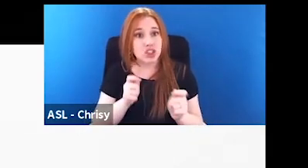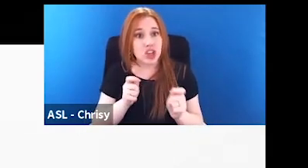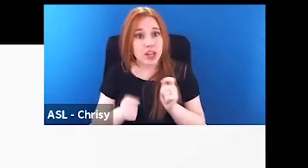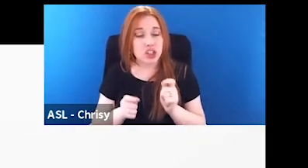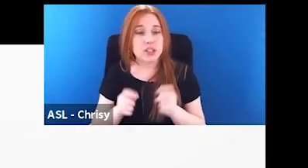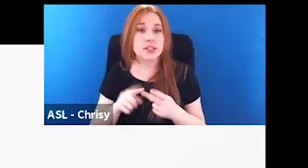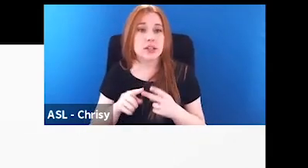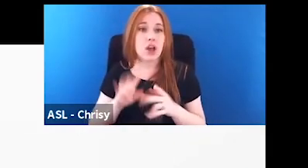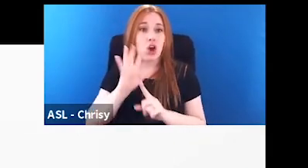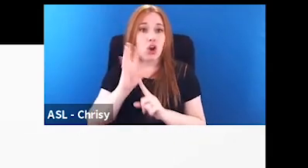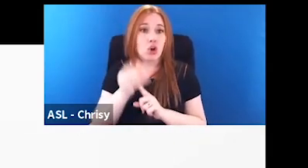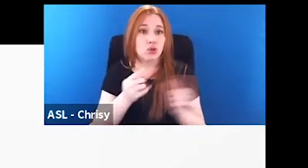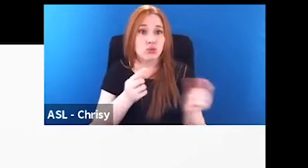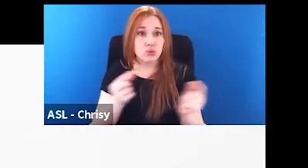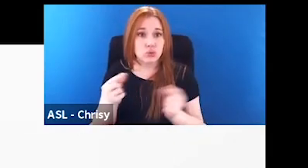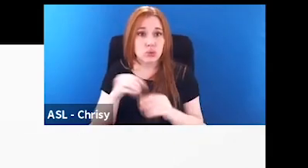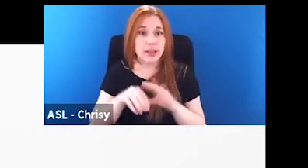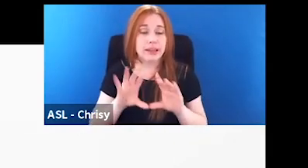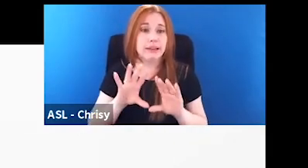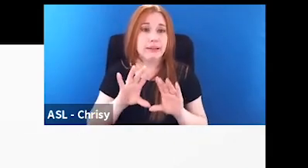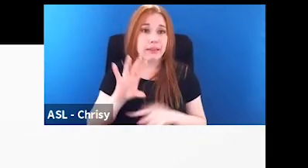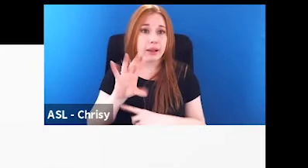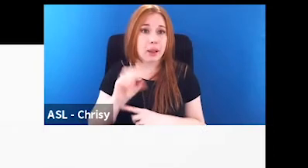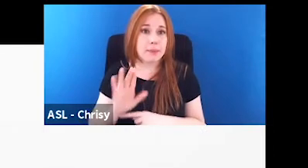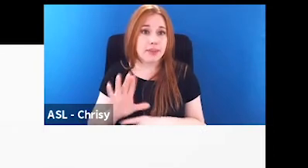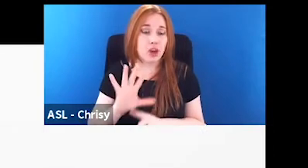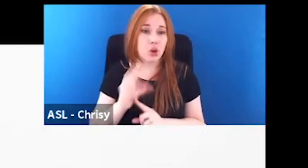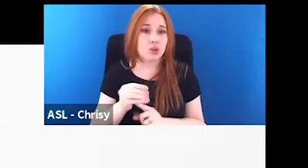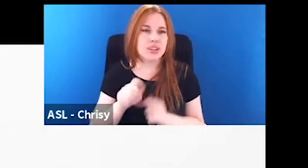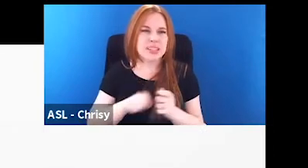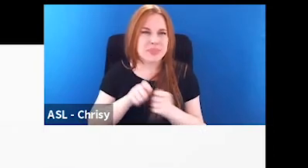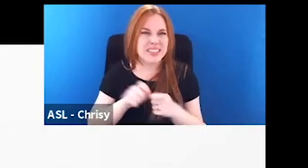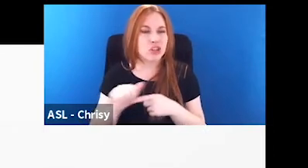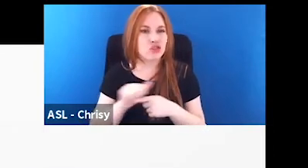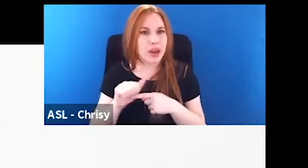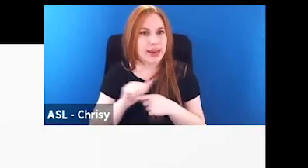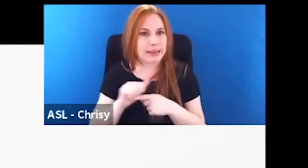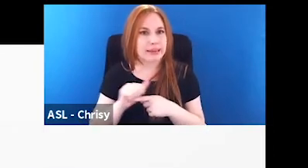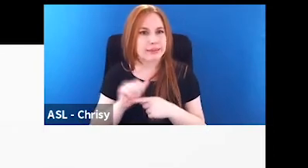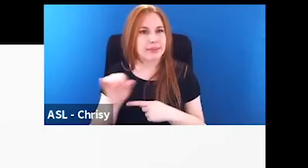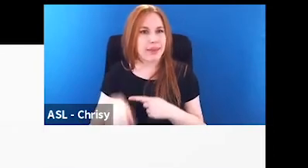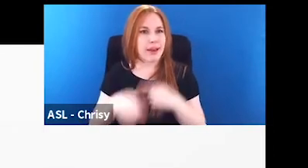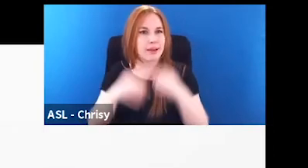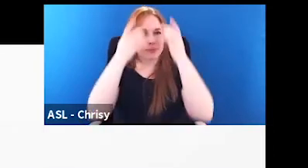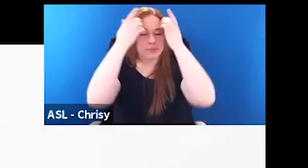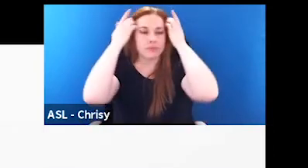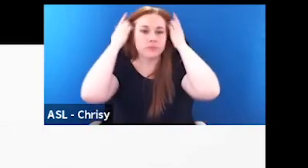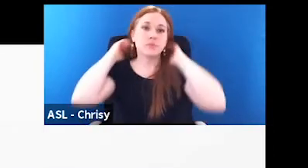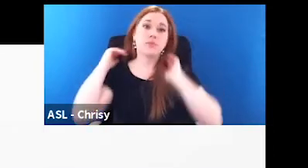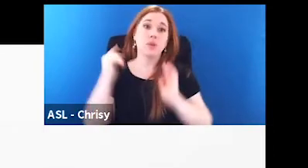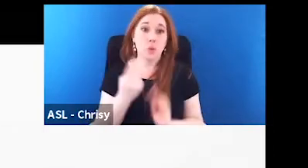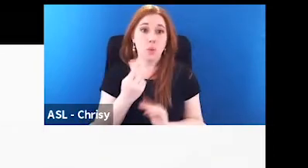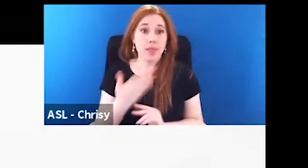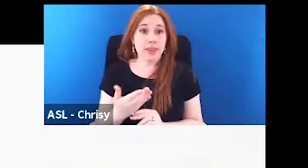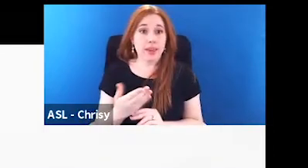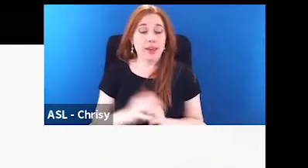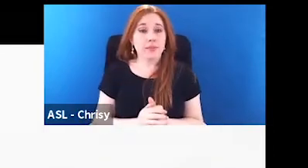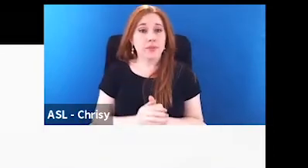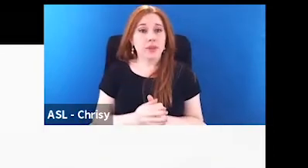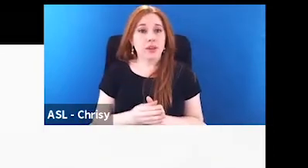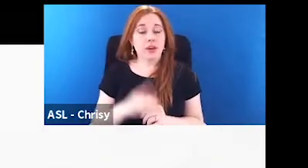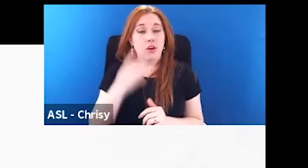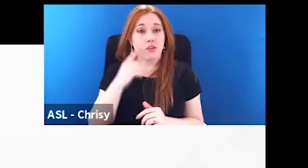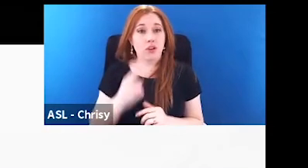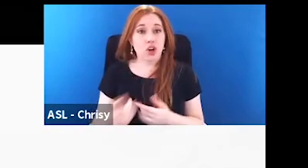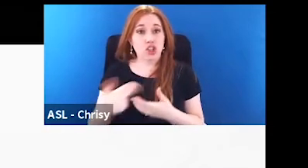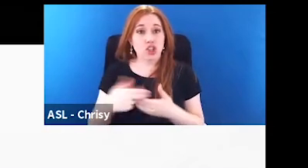cultural things that you might do for your company's culture, and through specific trainings. One thing, or there's kind of like, in order to join the